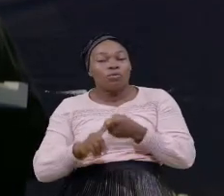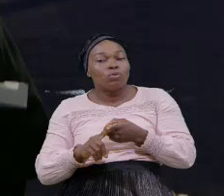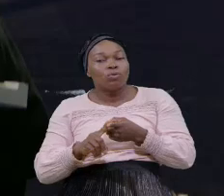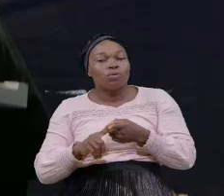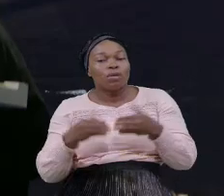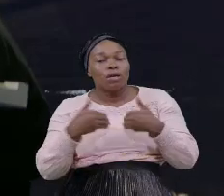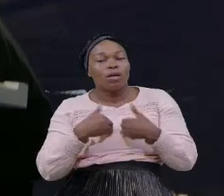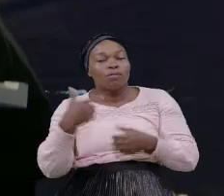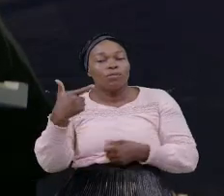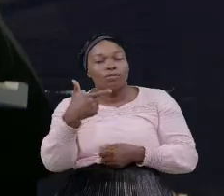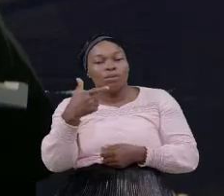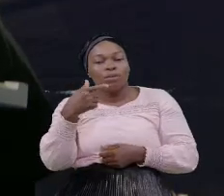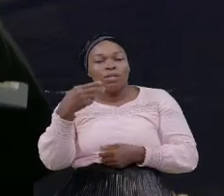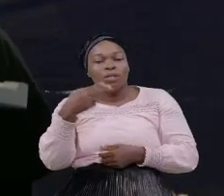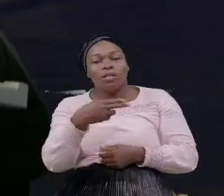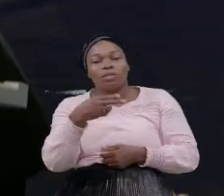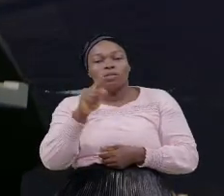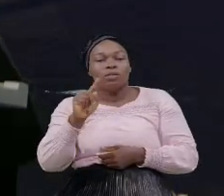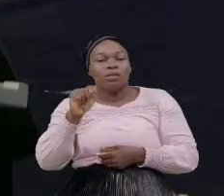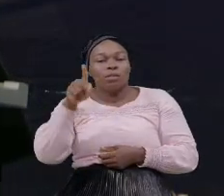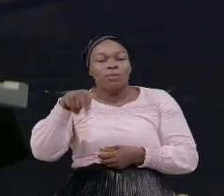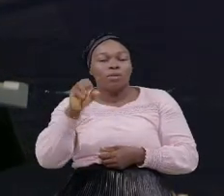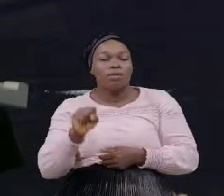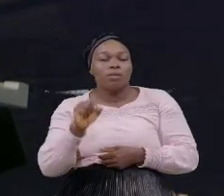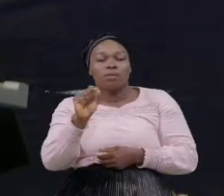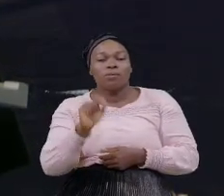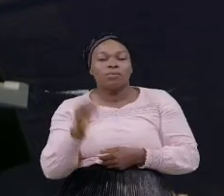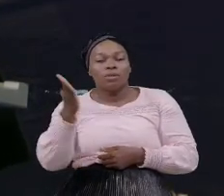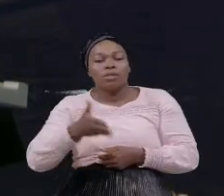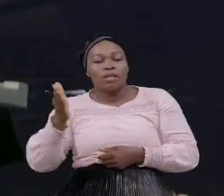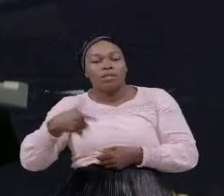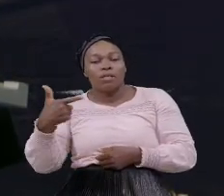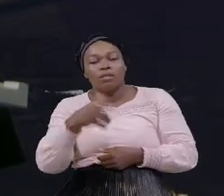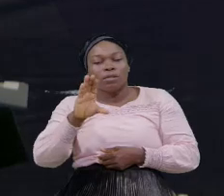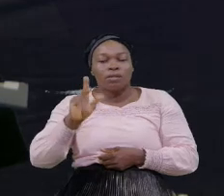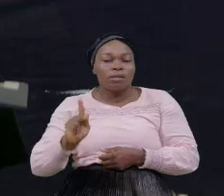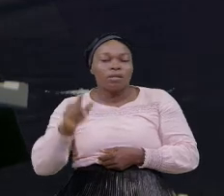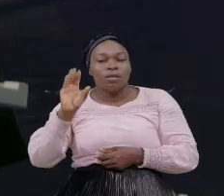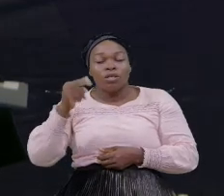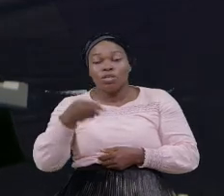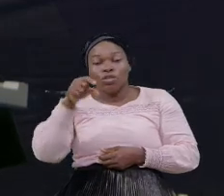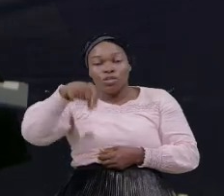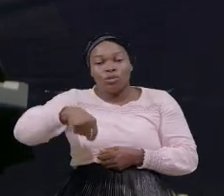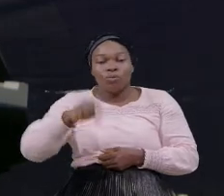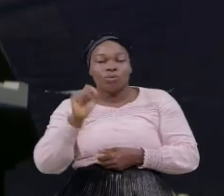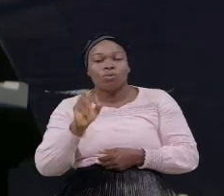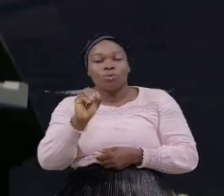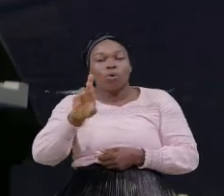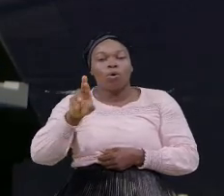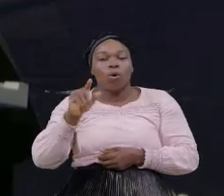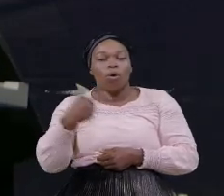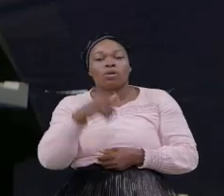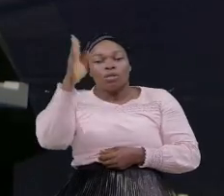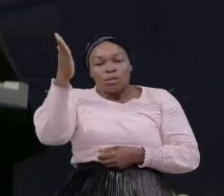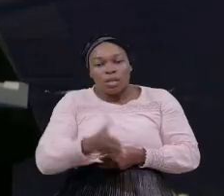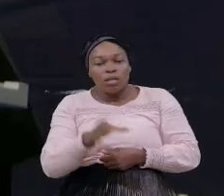gckhq.org/connect. It's below your player. Click on it and fill the form so it can assist you further